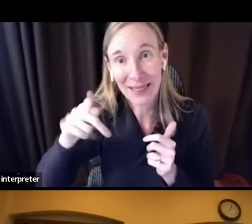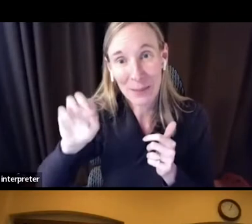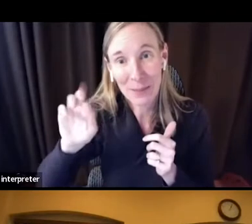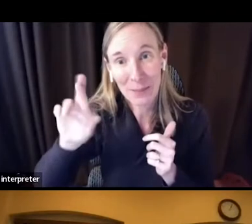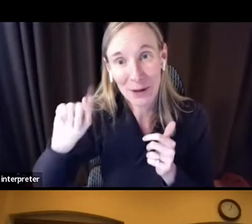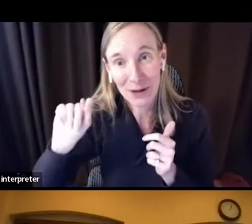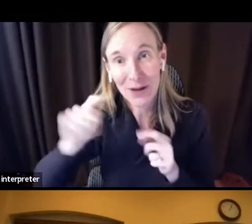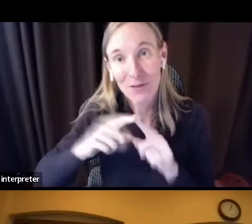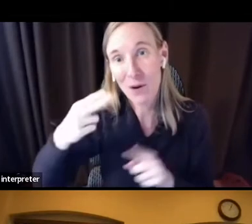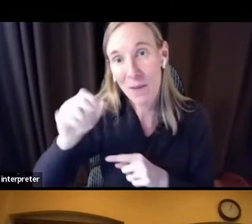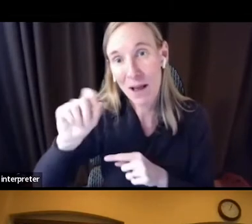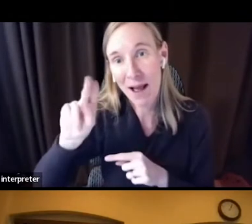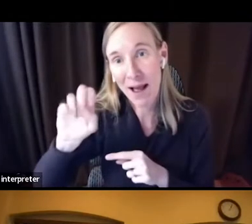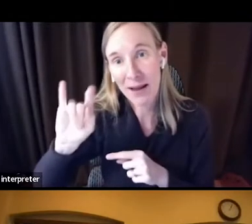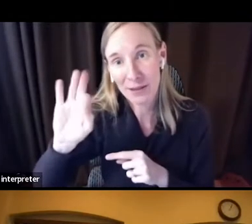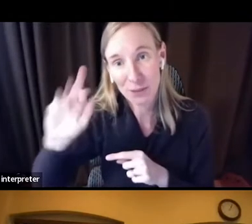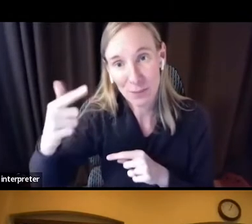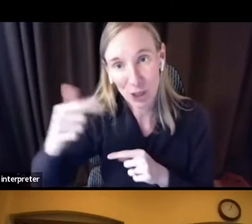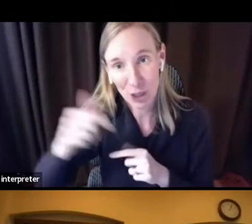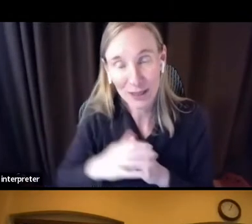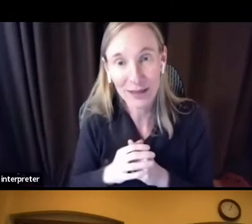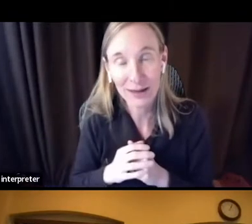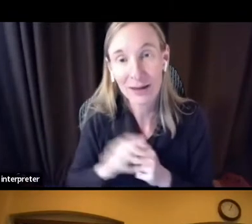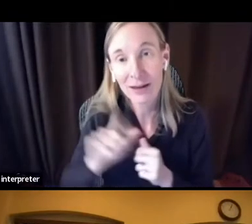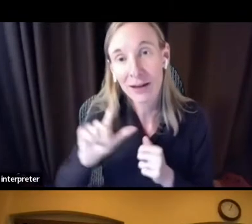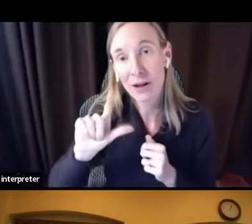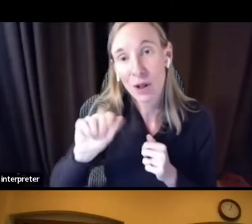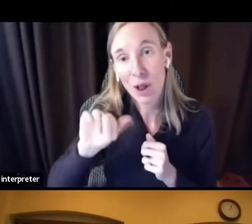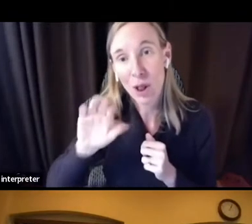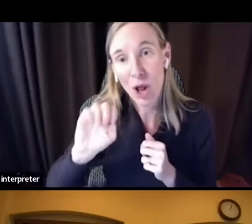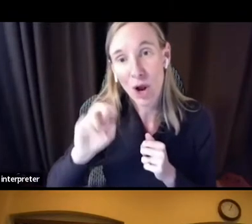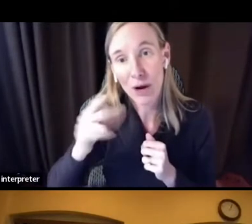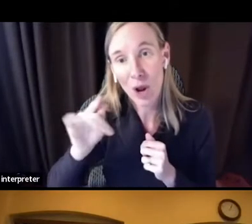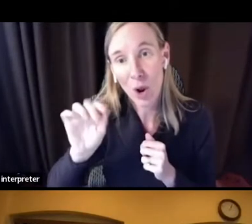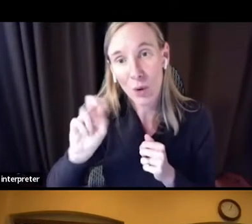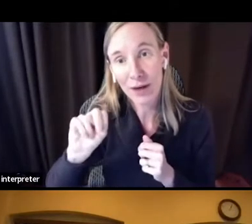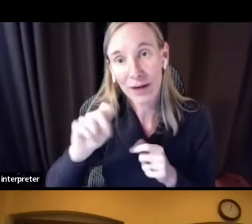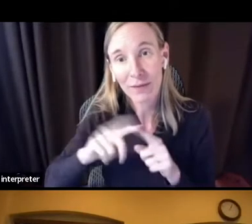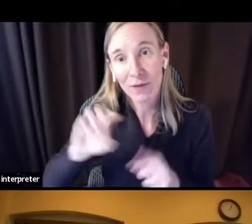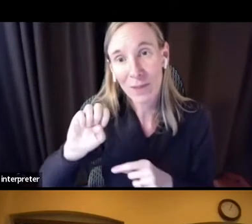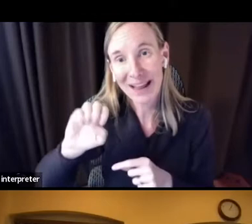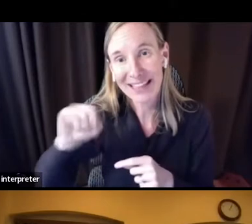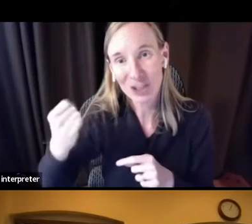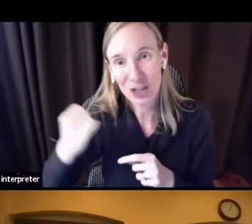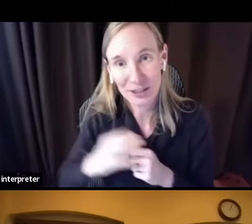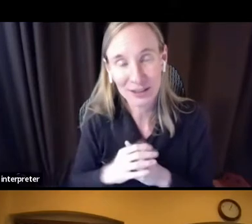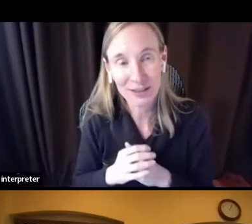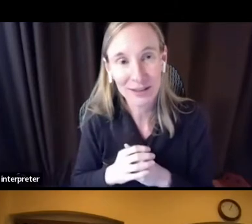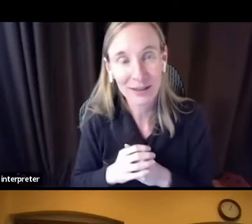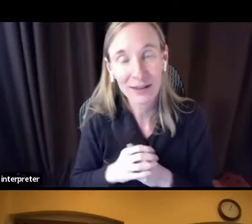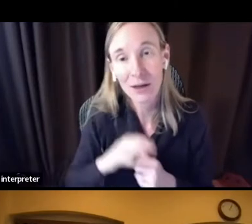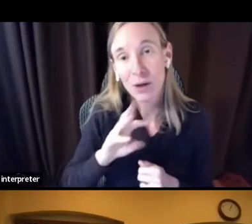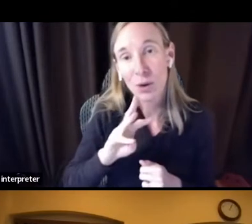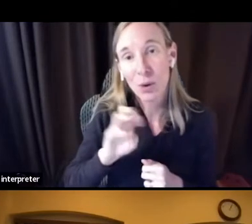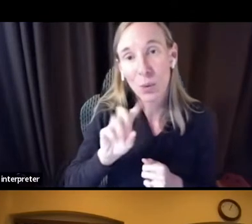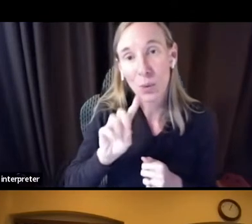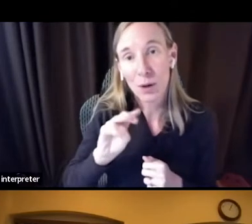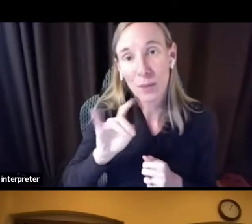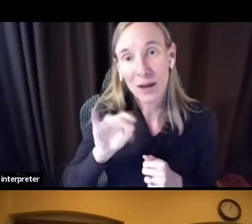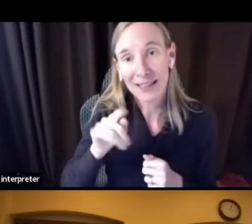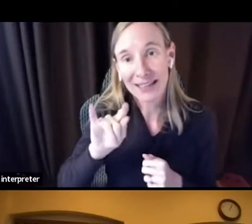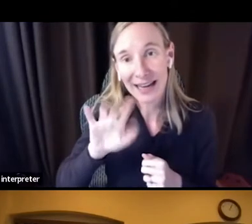from Hinesburg. Representative Lori Houghton from Essex Junction. Representative Woodman Page from